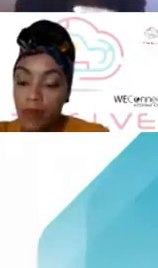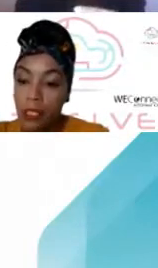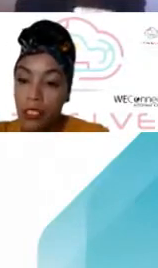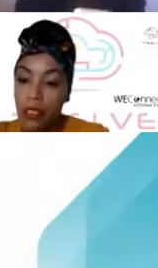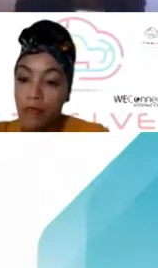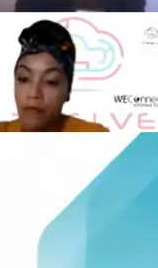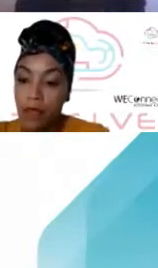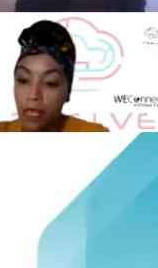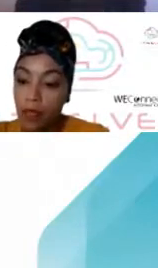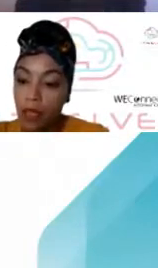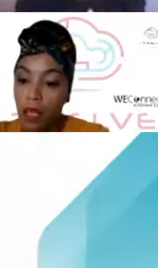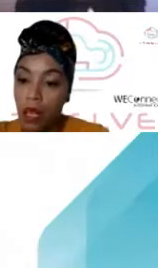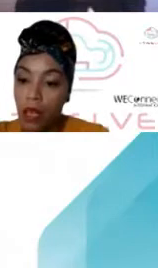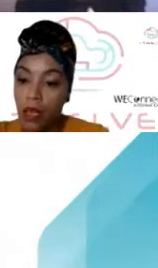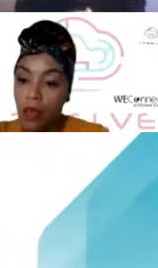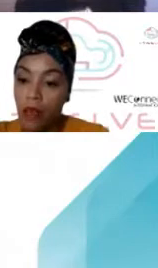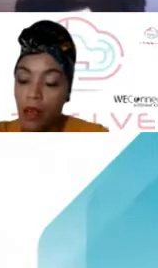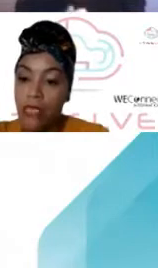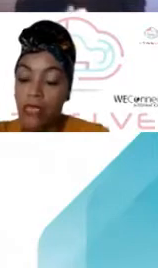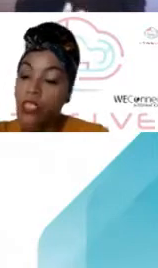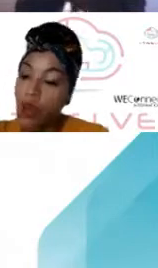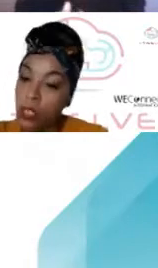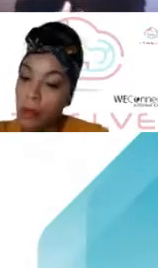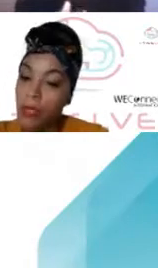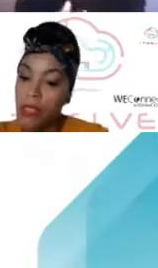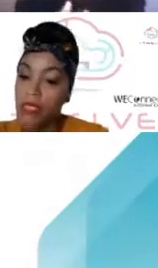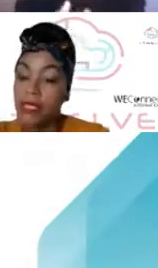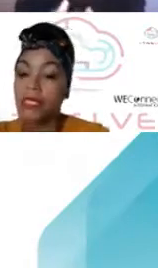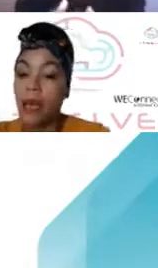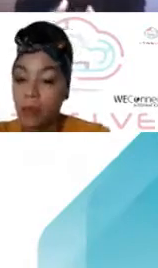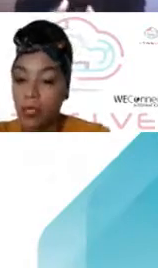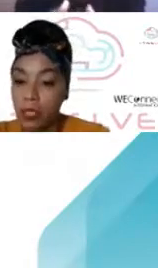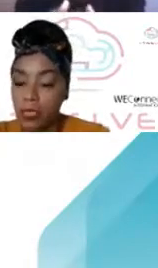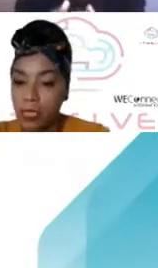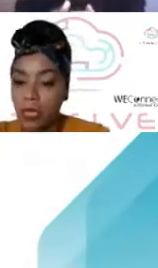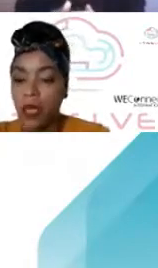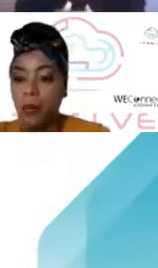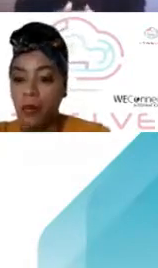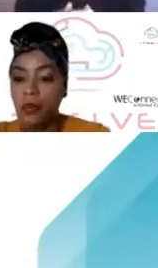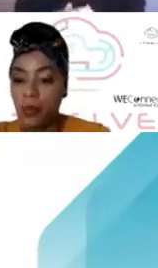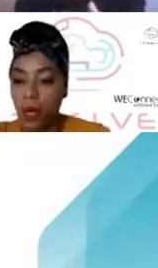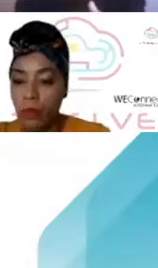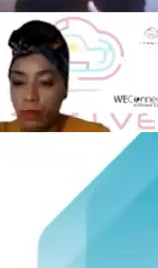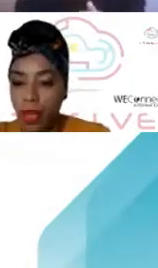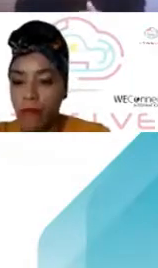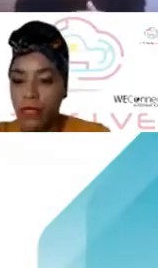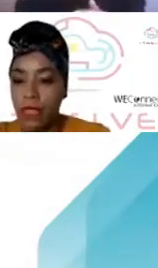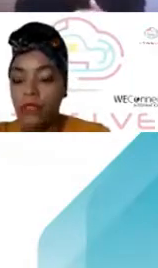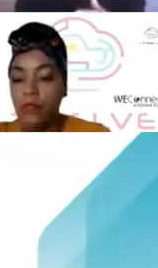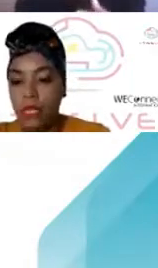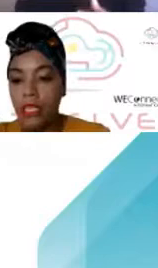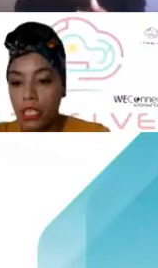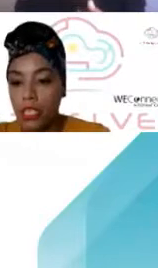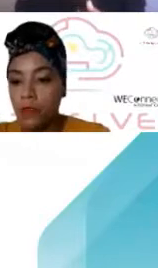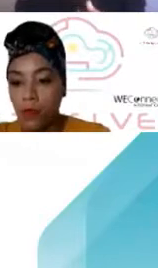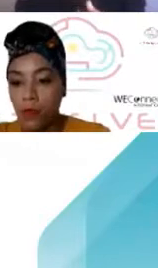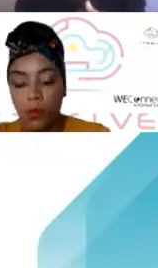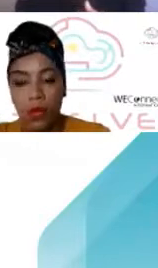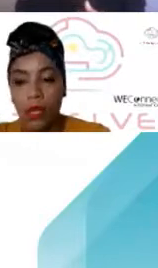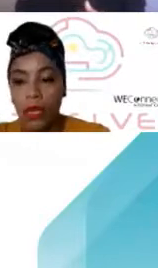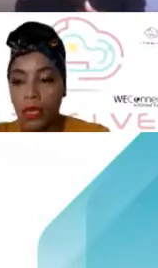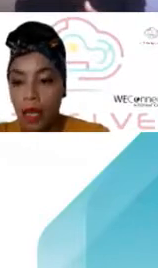relief measures available as a startup and not as an established business, because what we've covered is really just